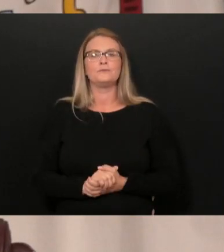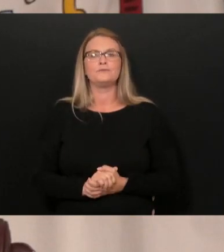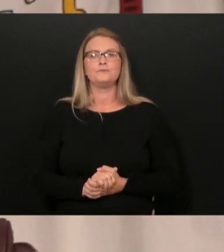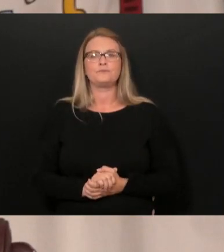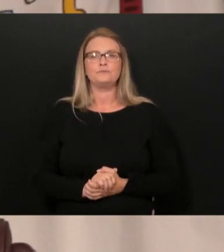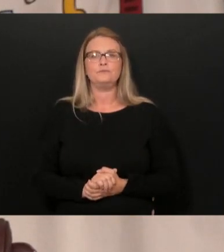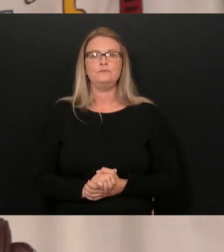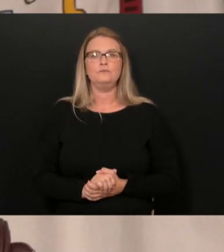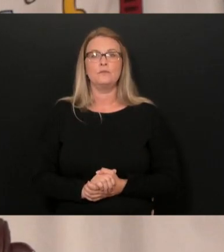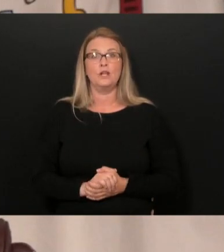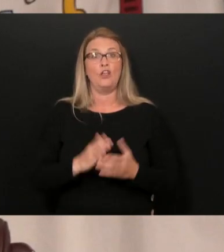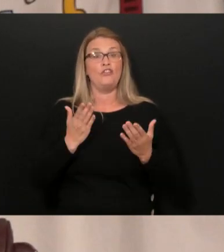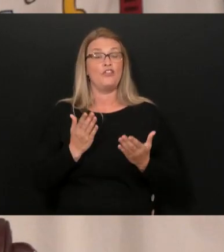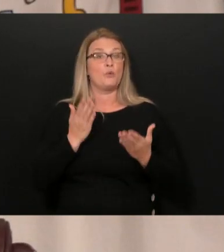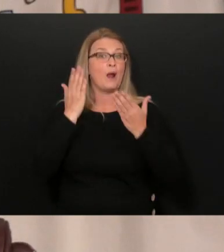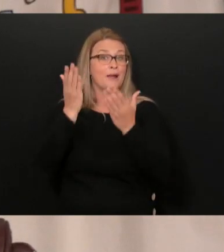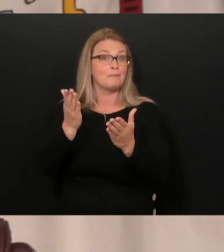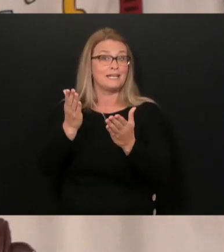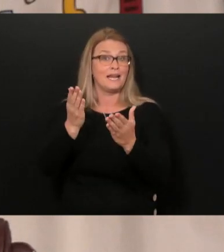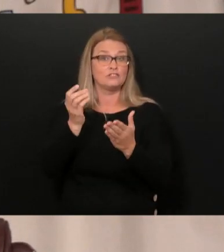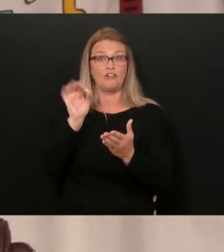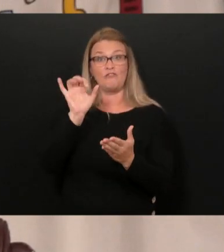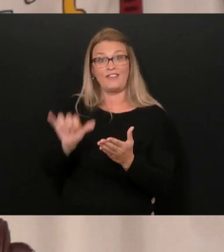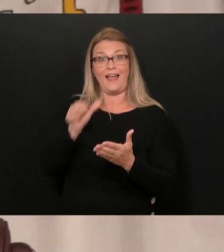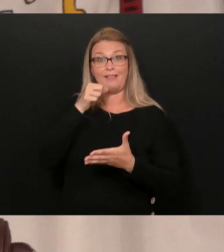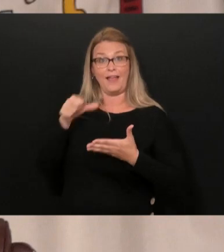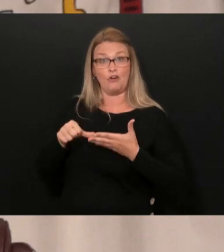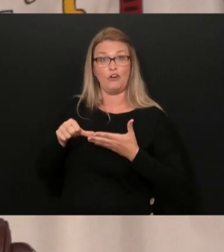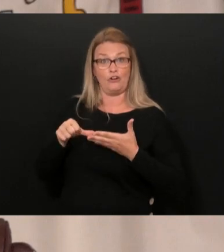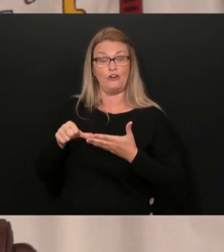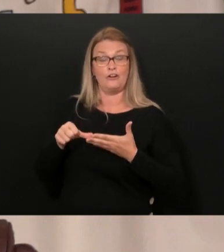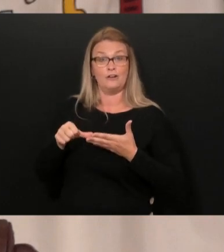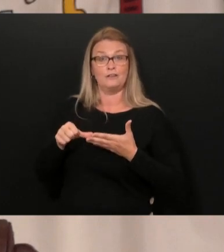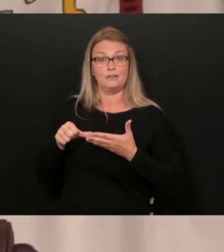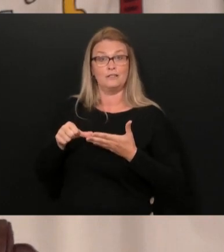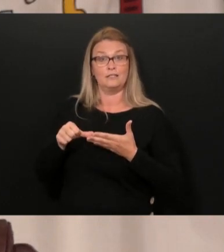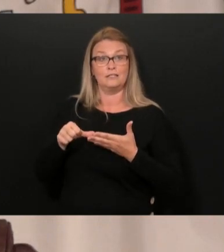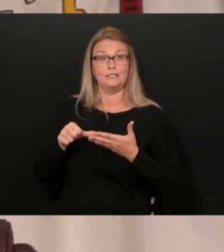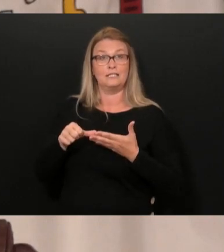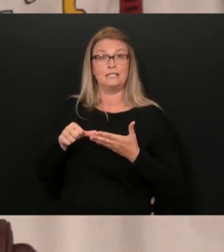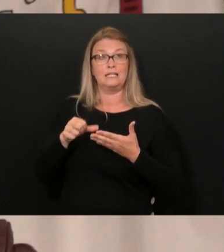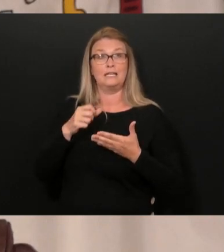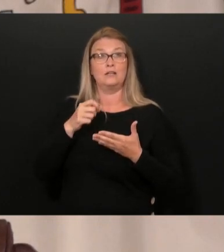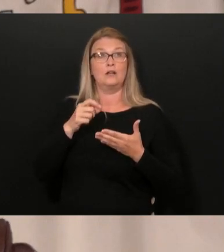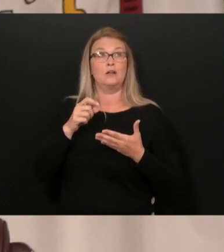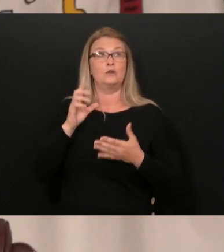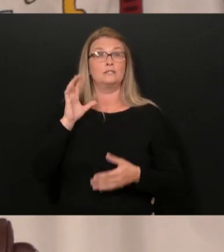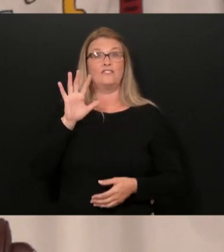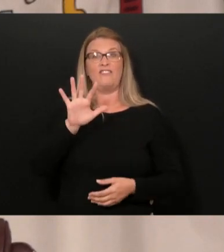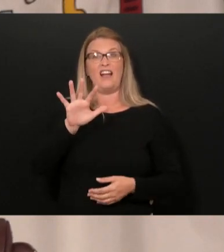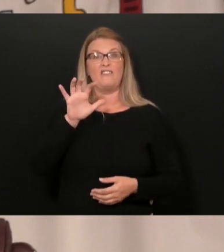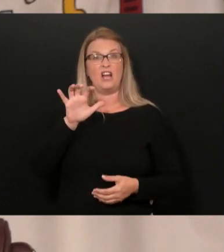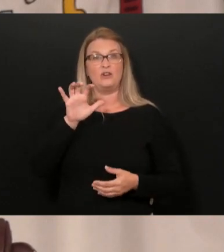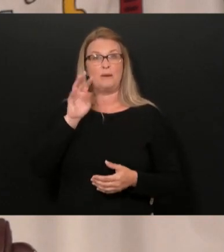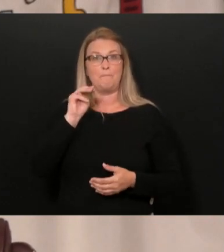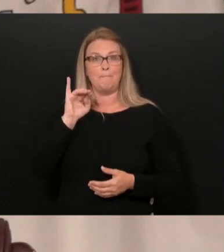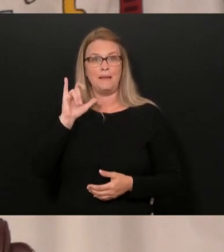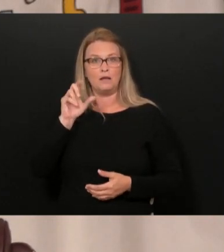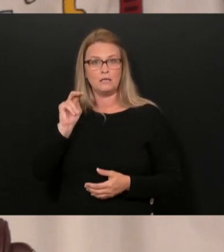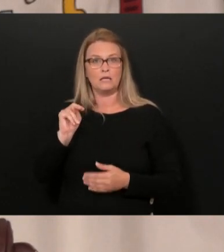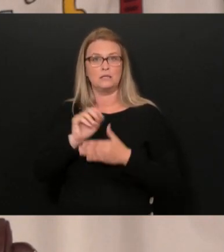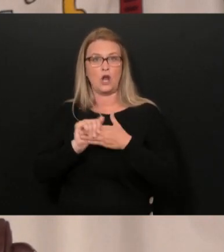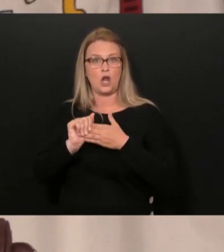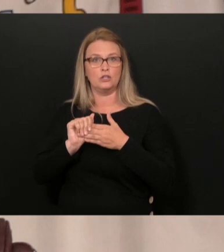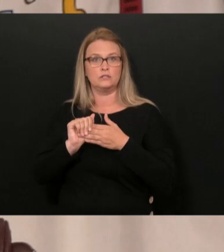I think the recommendation of the letter was that they had like $500 million of the $1.25